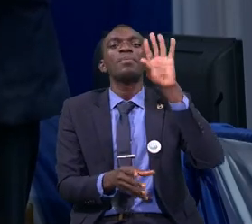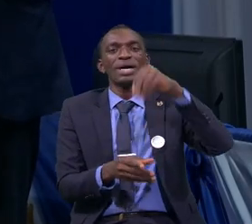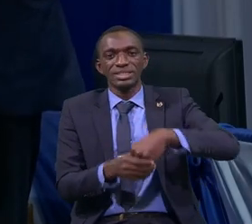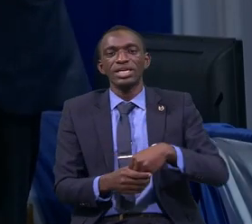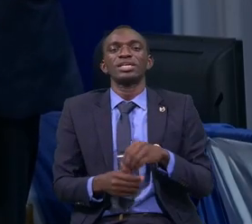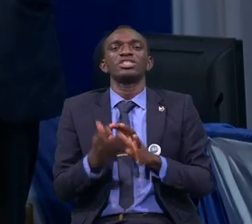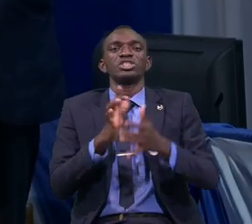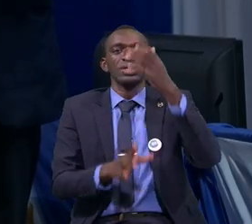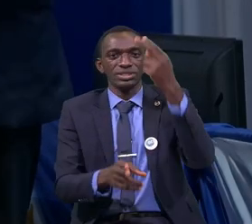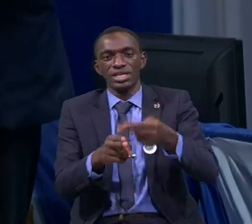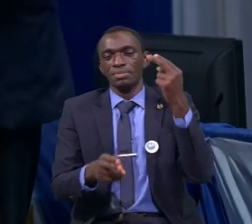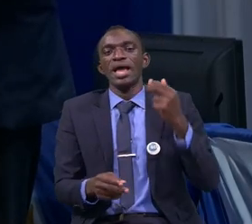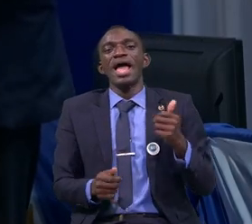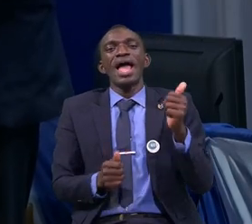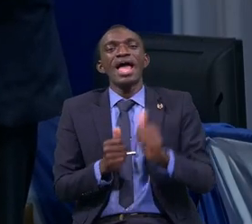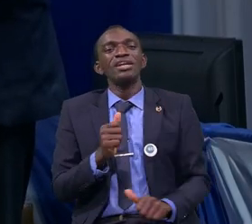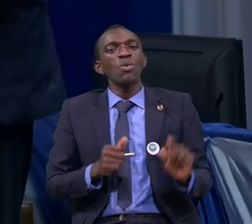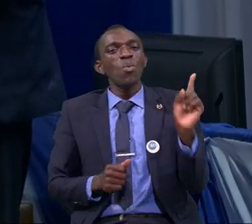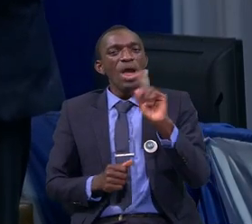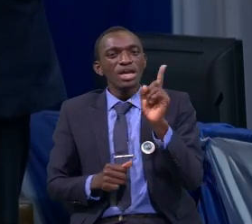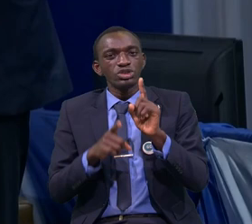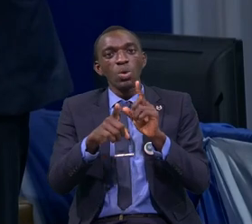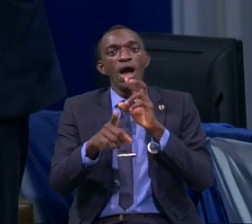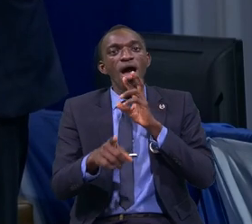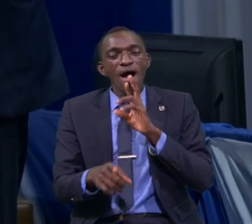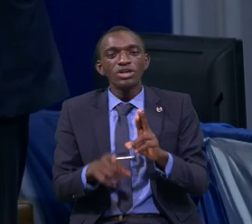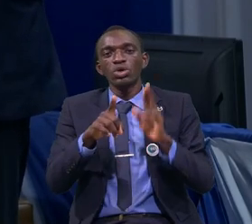are, you will receive your miracle.